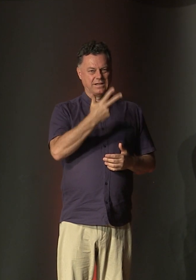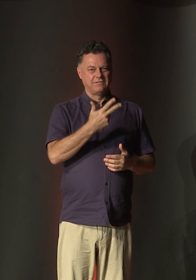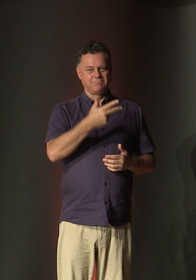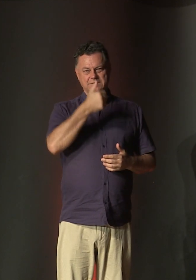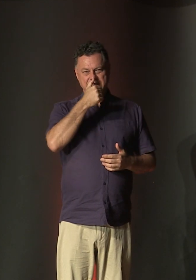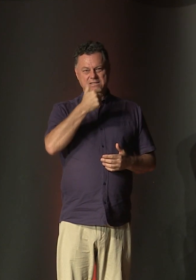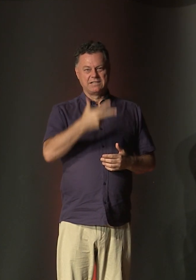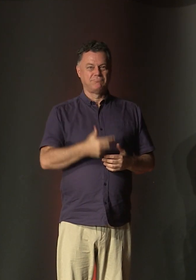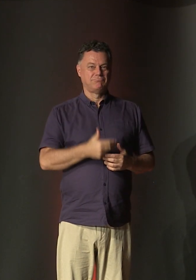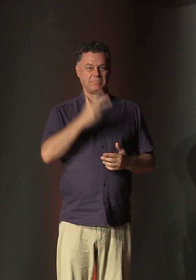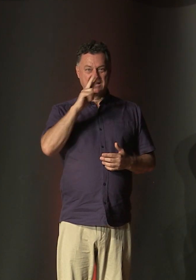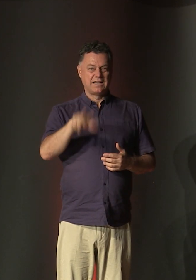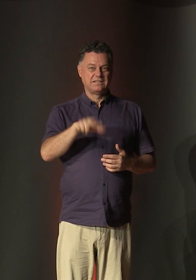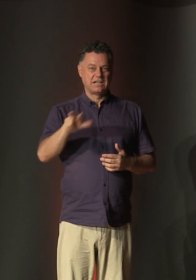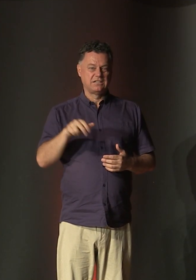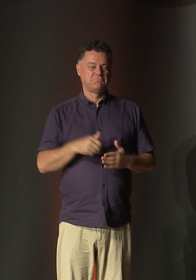and 108